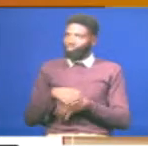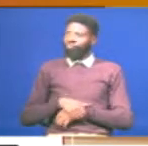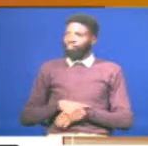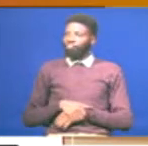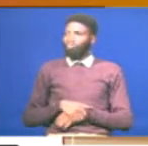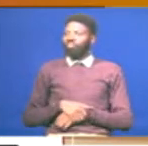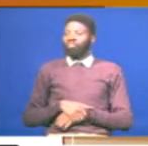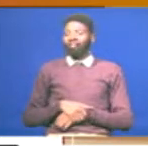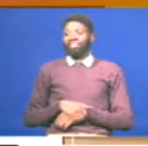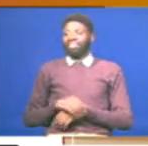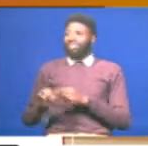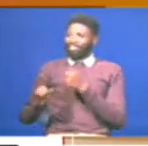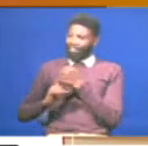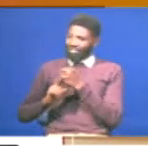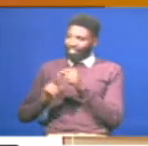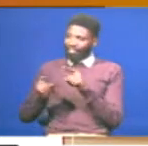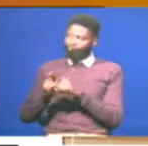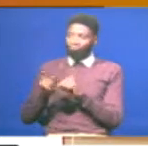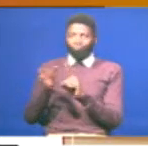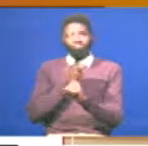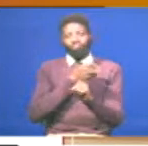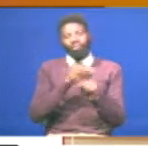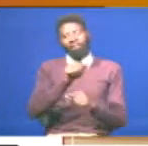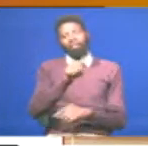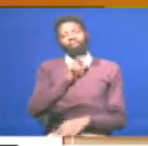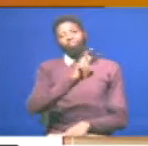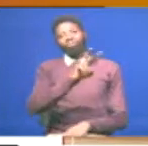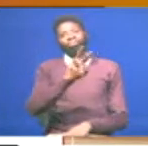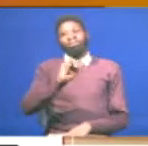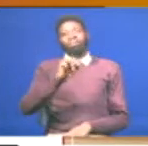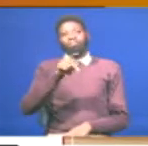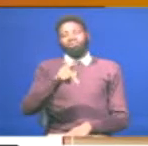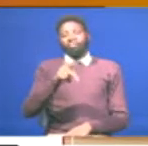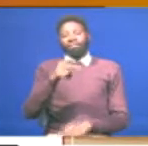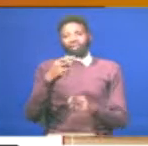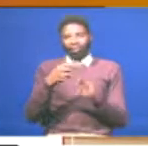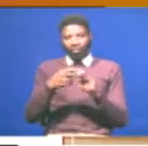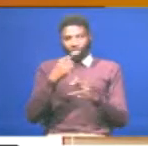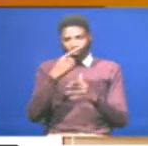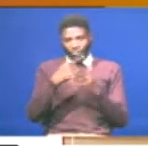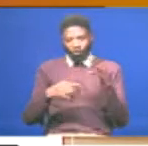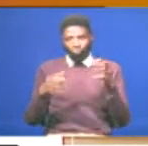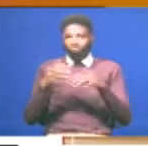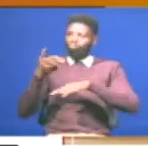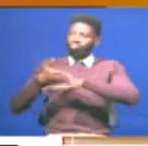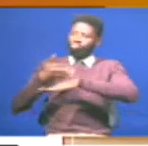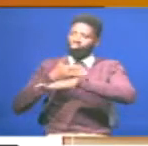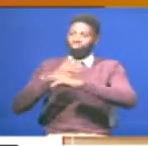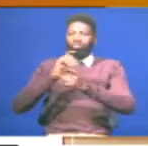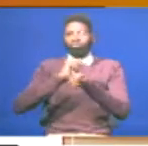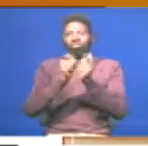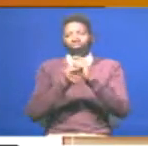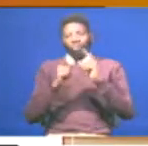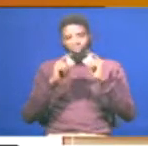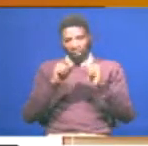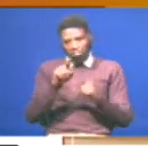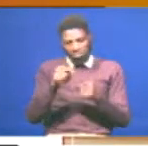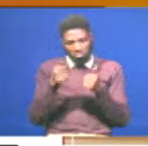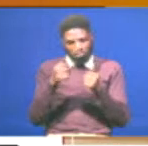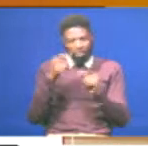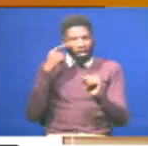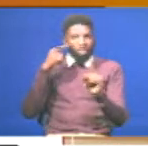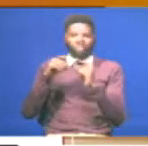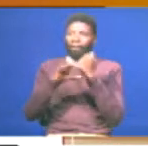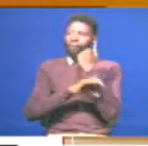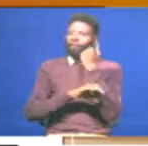convinced another 22 MPs who were calling ourselves progressives, who said, no, this is good for the country. And they moved